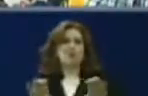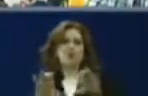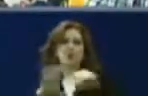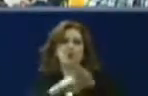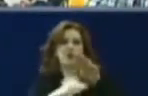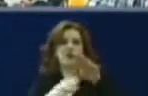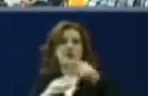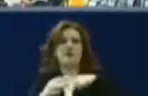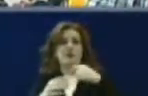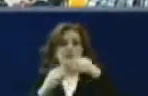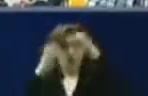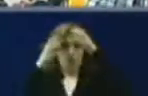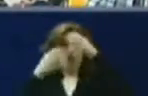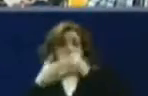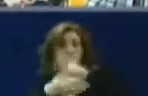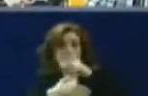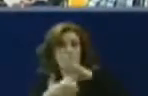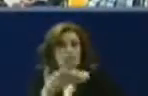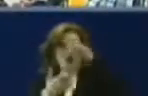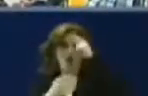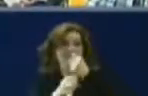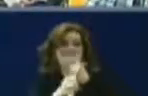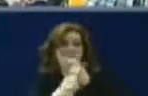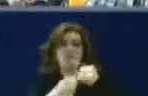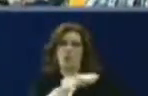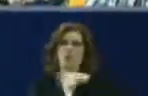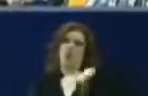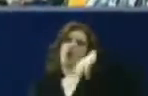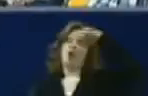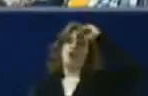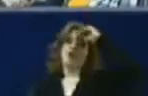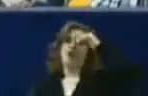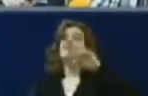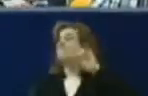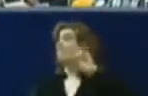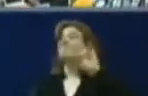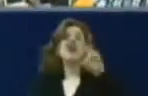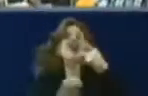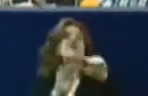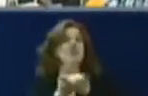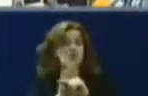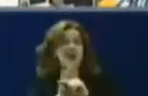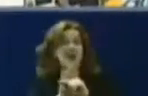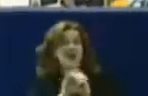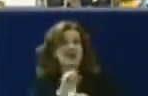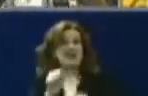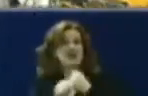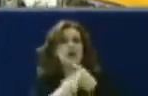Global Scholars Program year, we learn. In our seventh grade year, we report on world and local events.